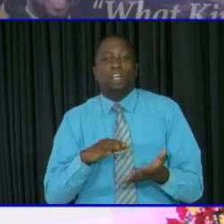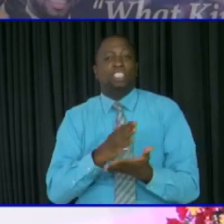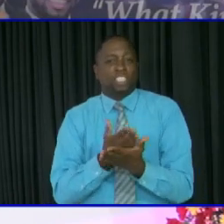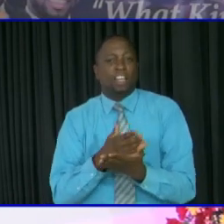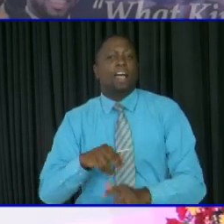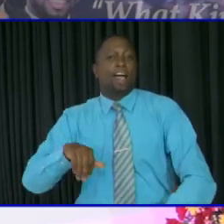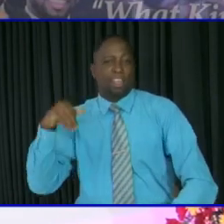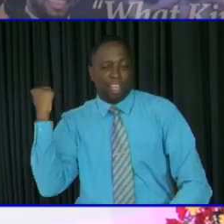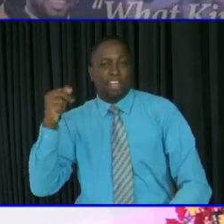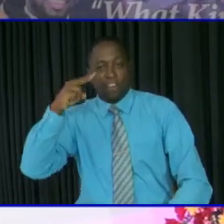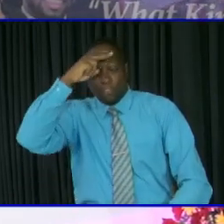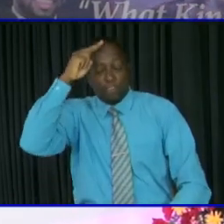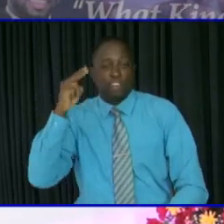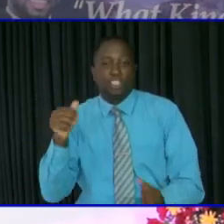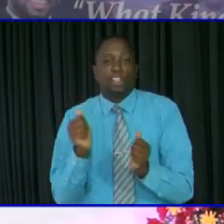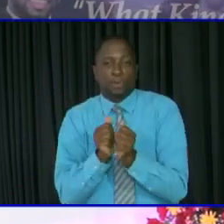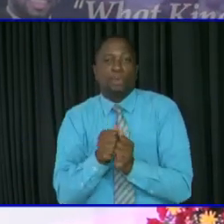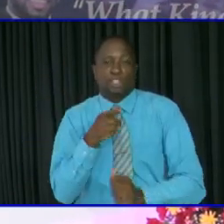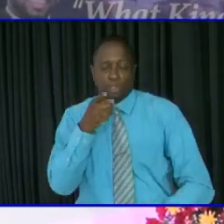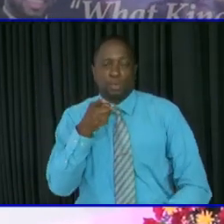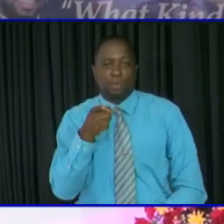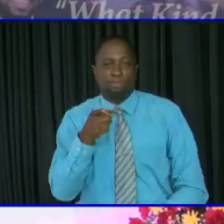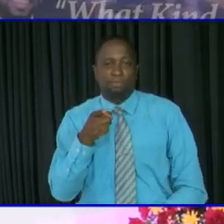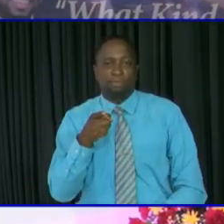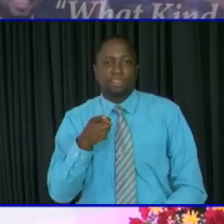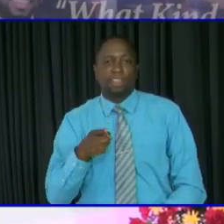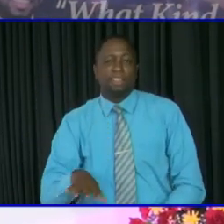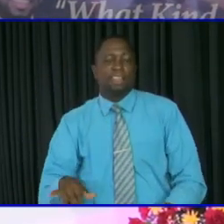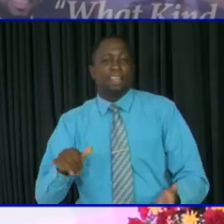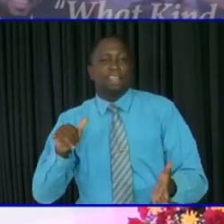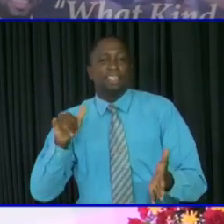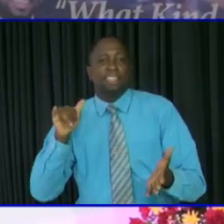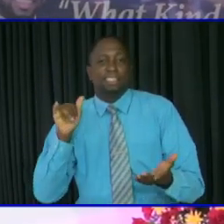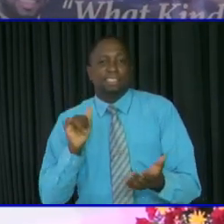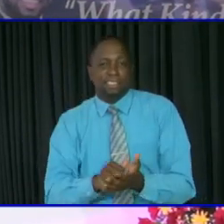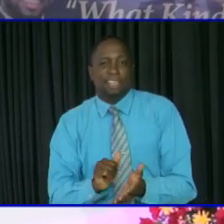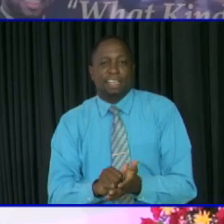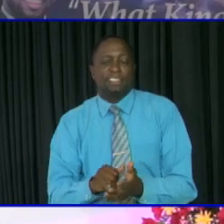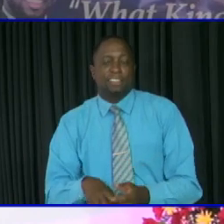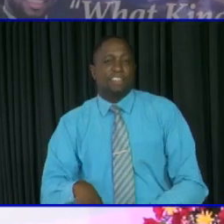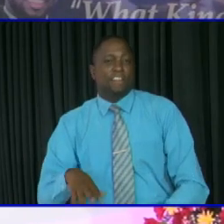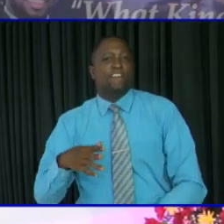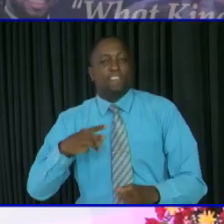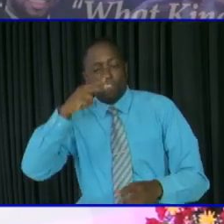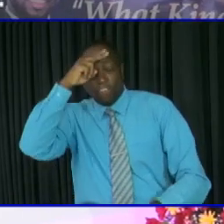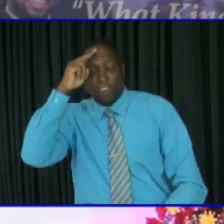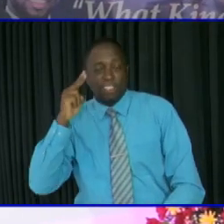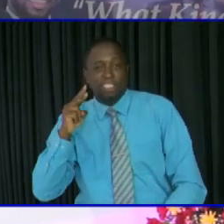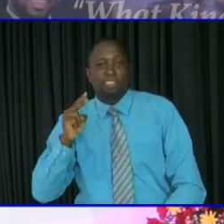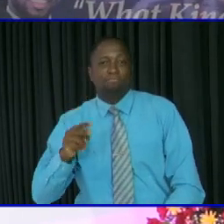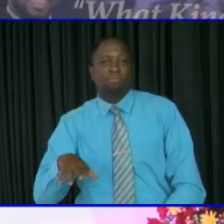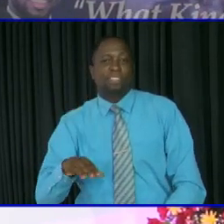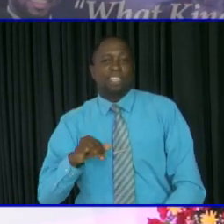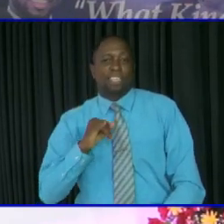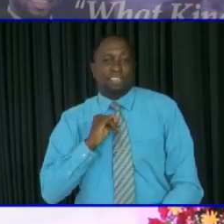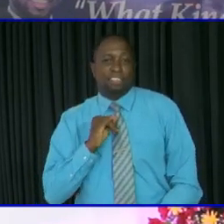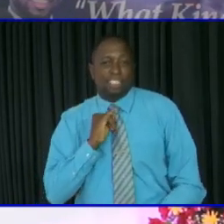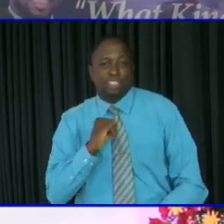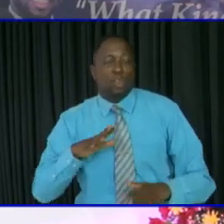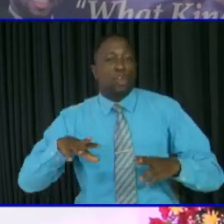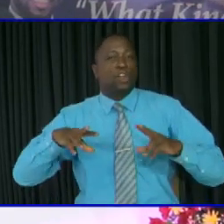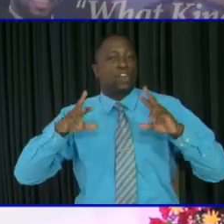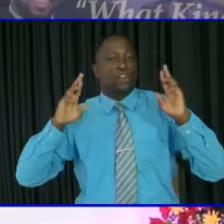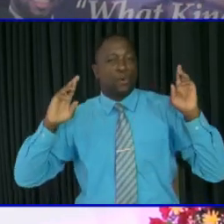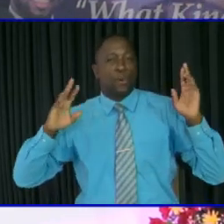ready. Everything is in order, and that person is willing to wait until if and when the